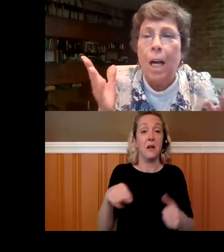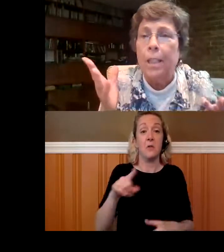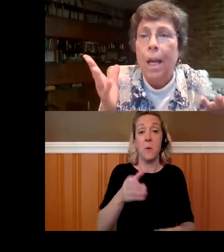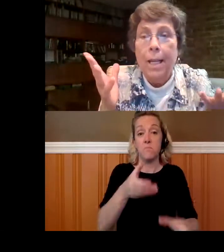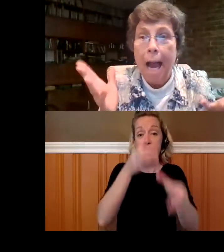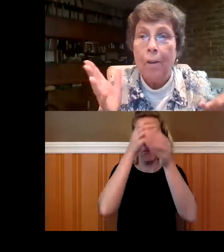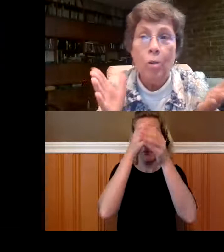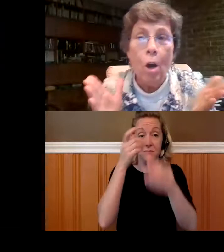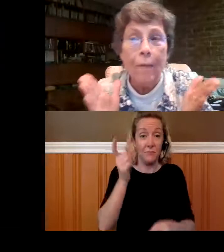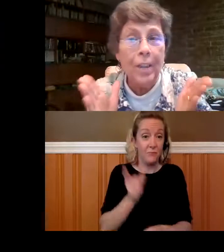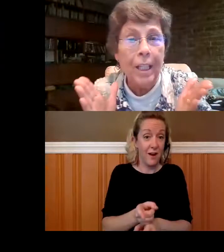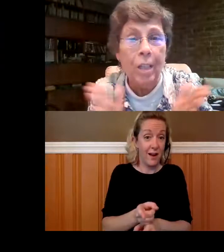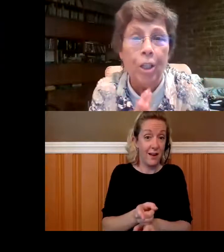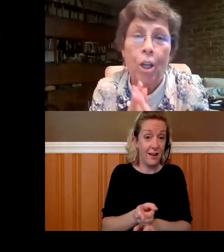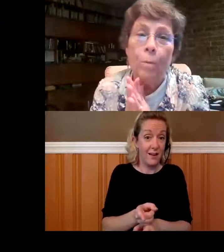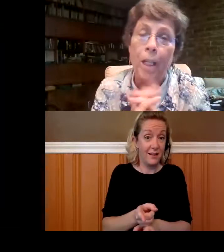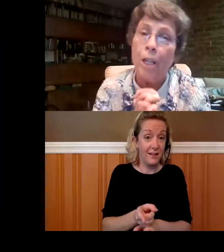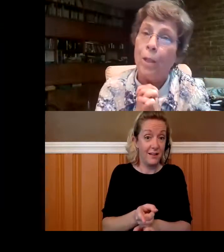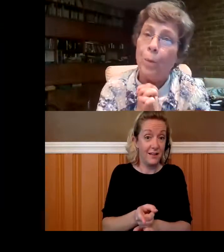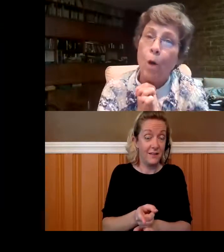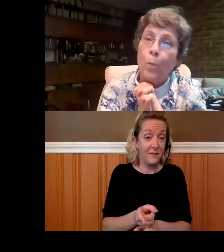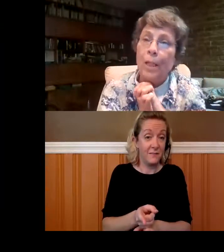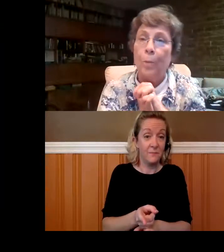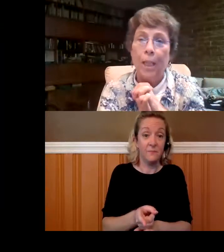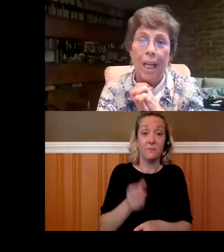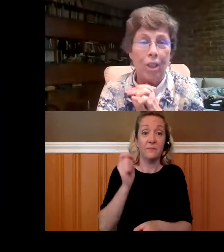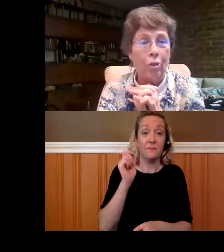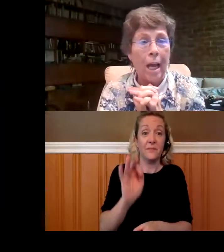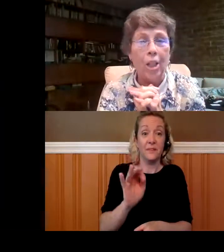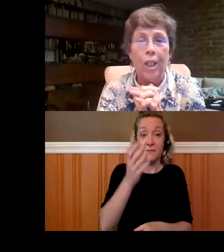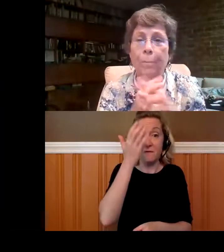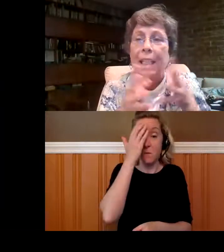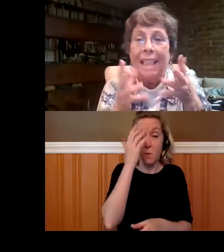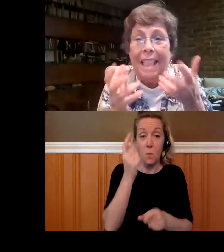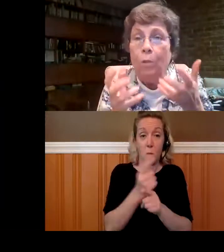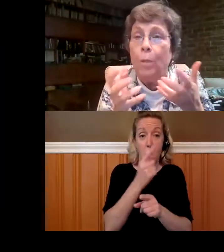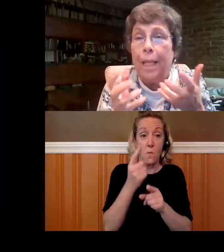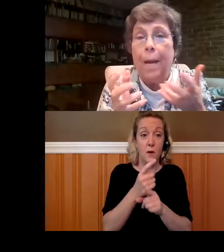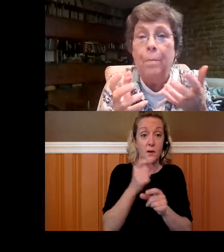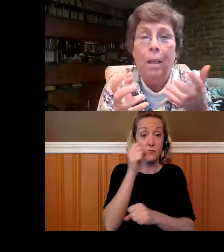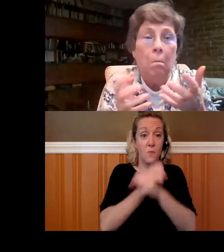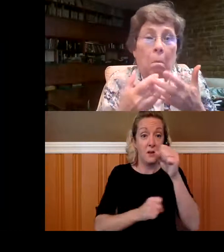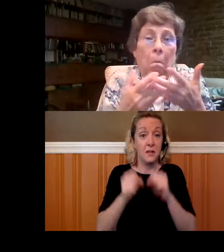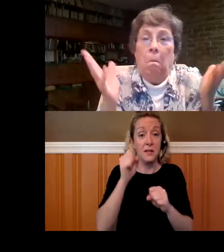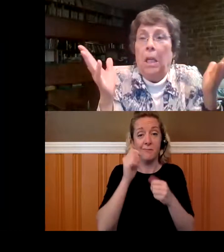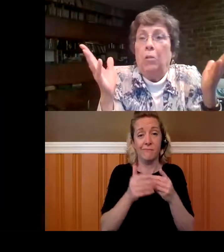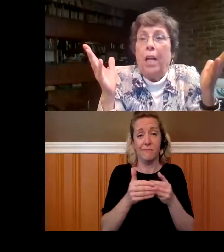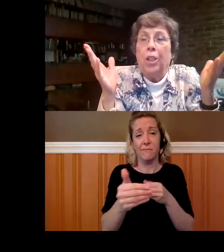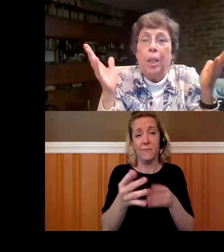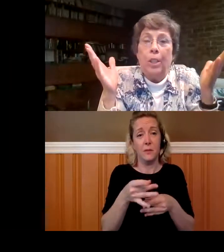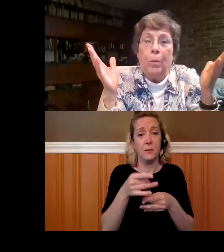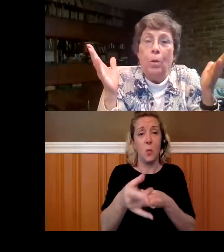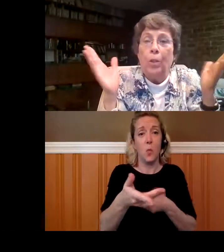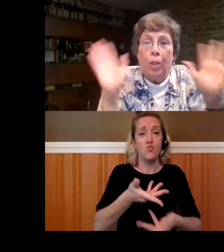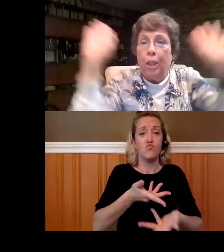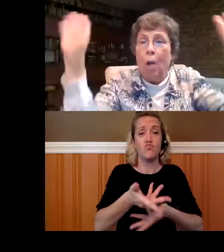know, because with appropriate communication strategies and being skilled with them, interaction's going to be smooth. You're good to go, right? What do you